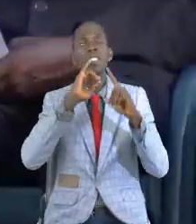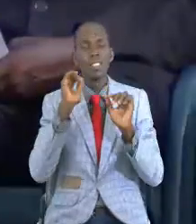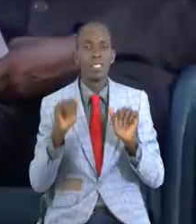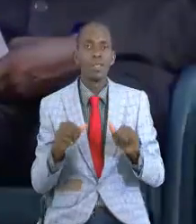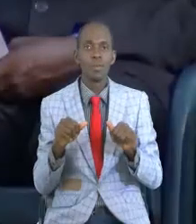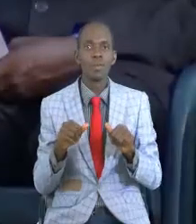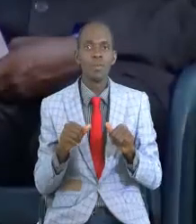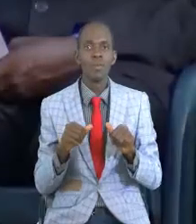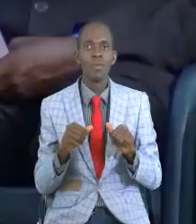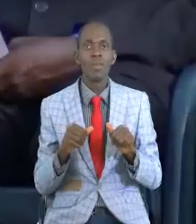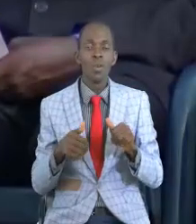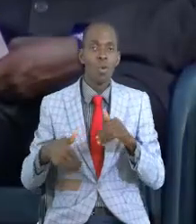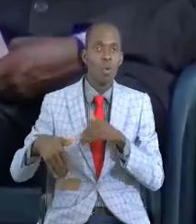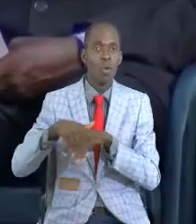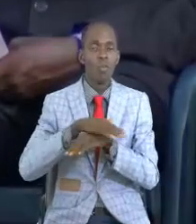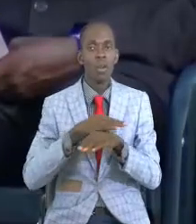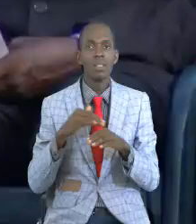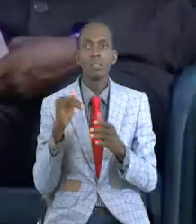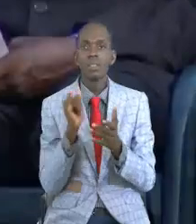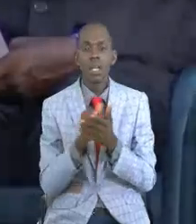over that hurdle